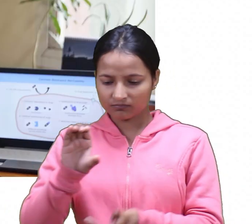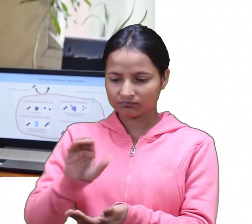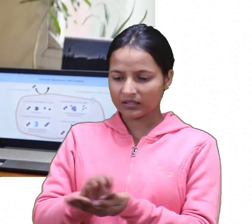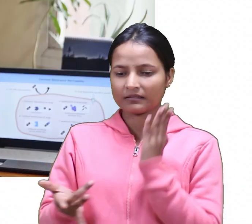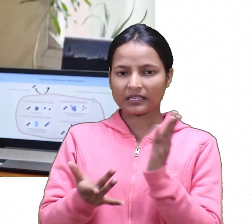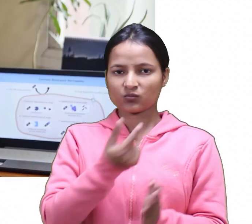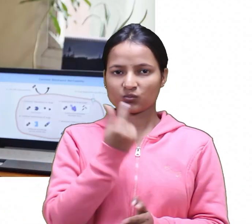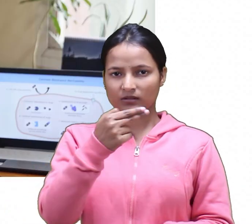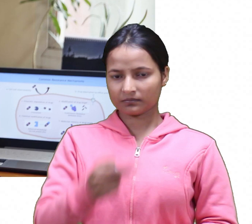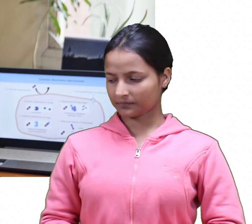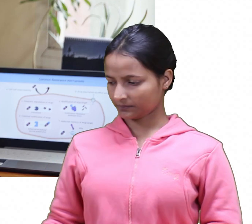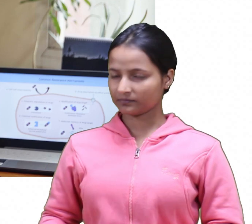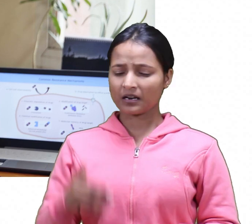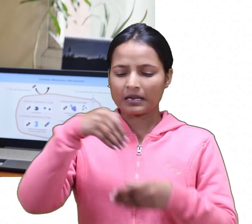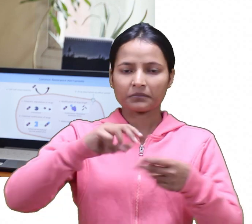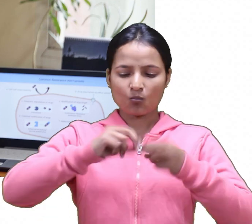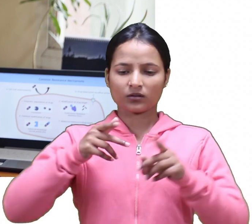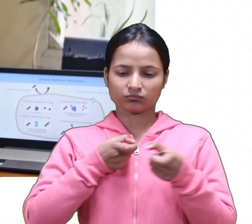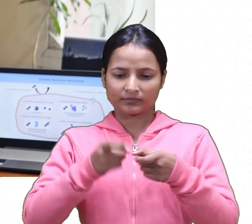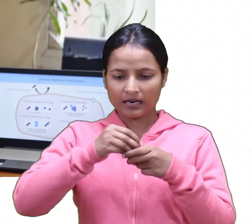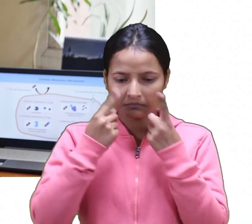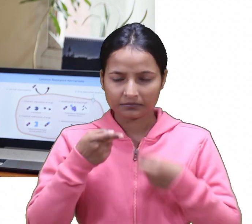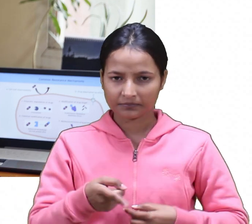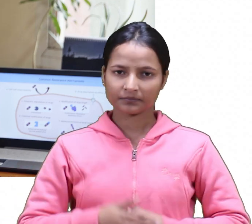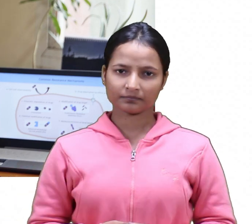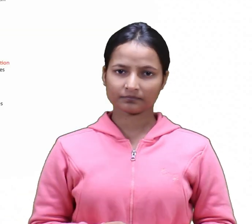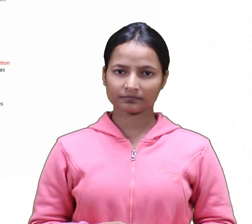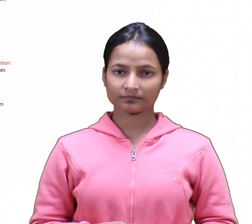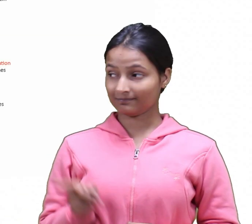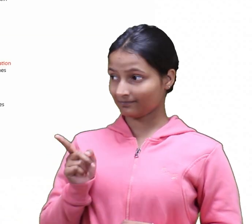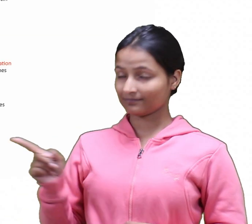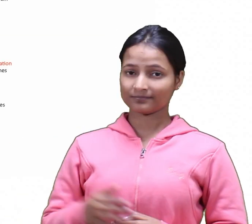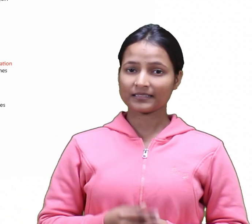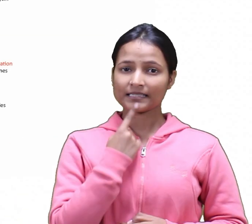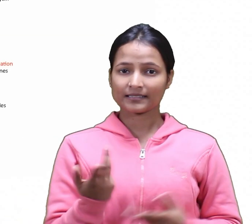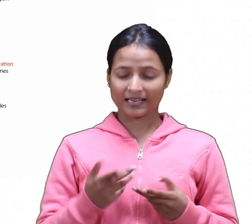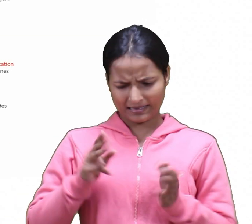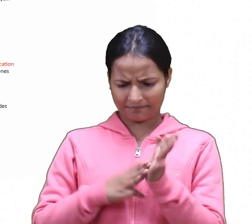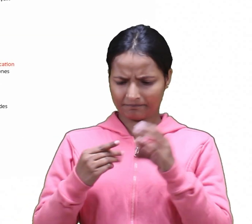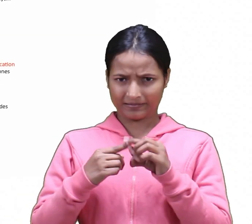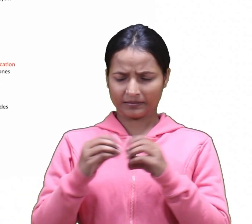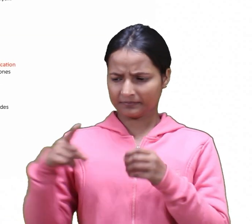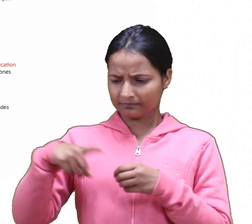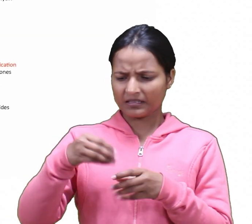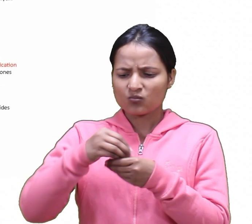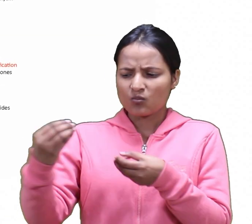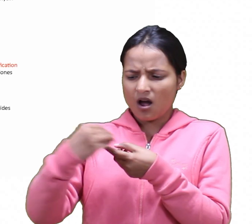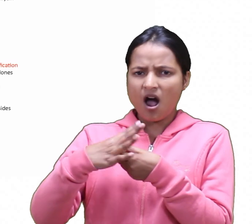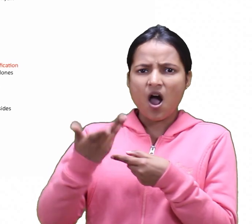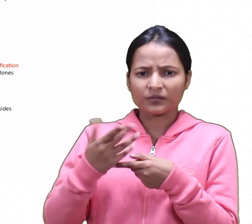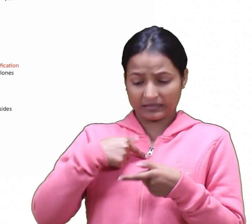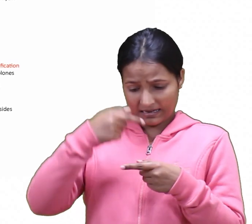Antibiotic resistance occurs when bacteria develop the ability to resist the action of antibiotics designed to kill